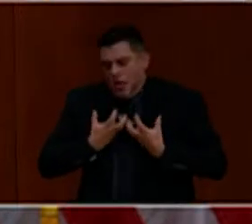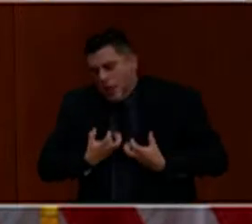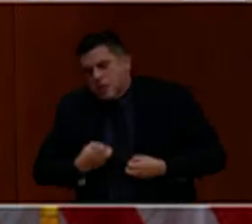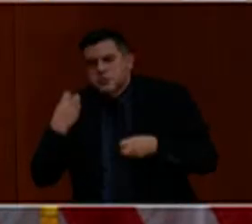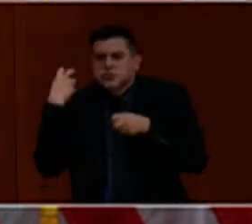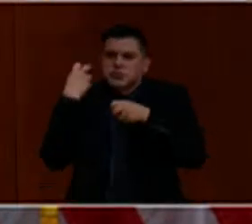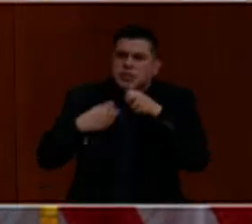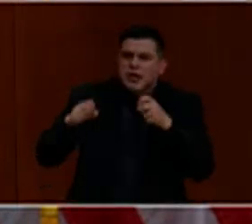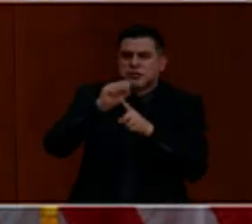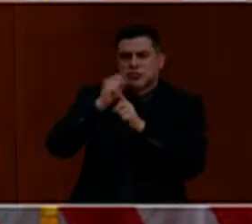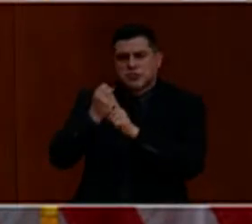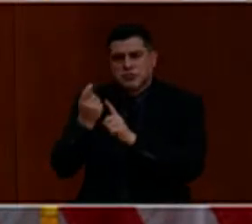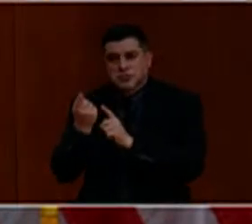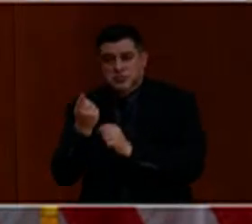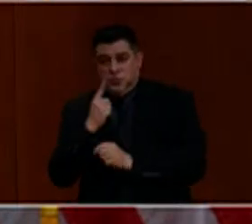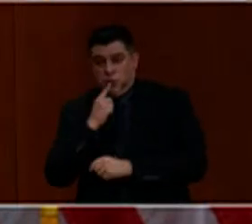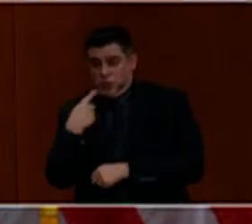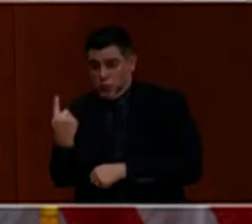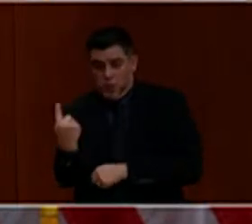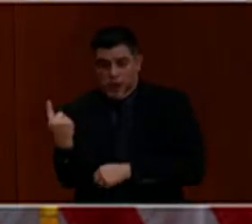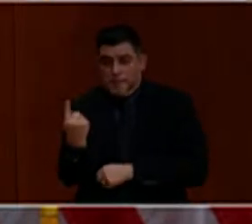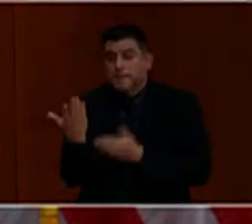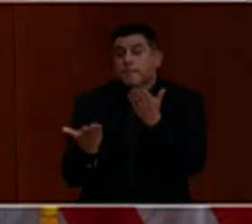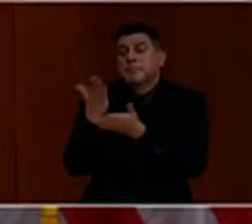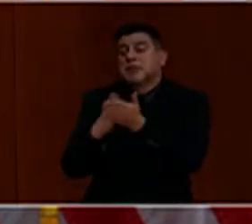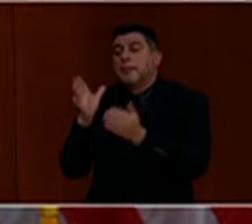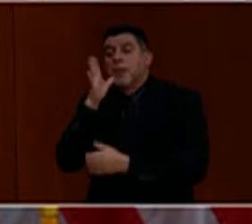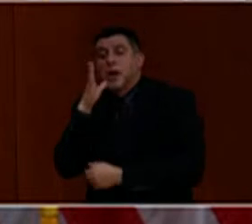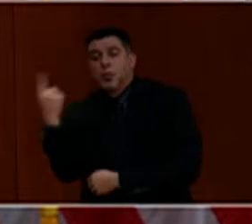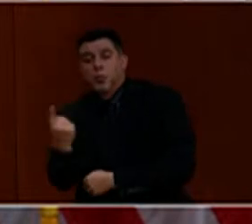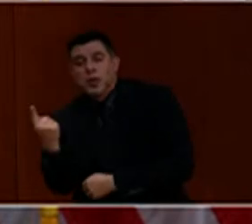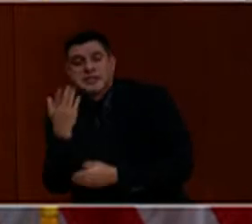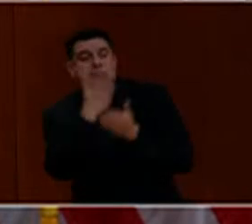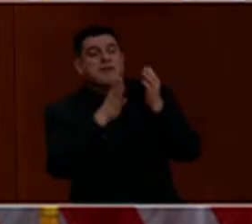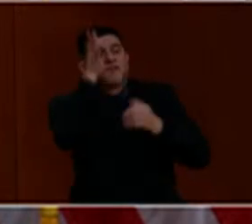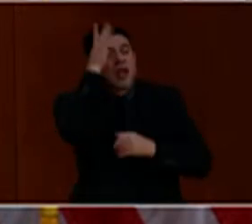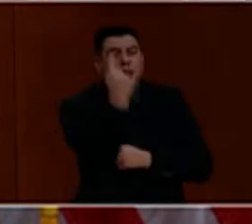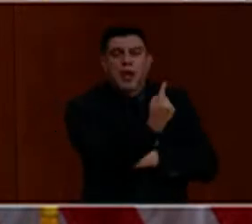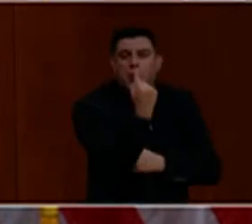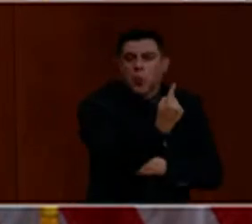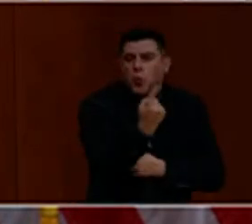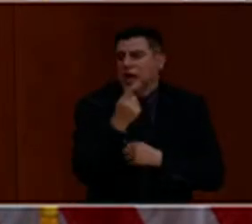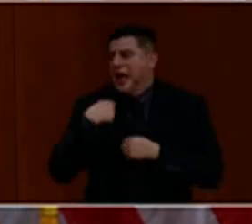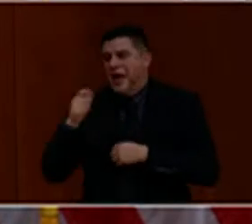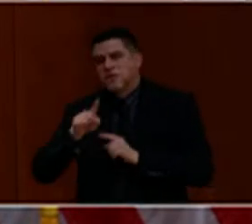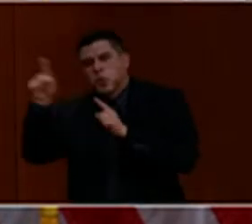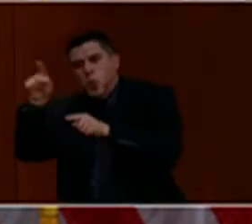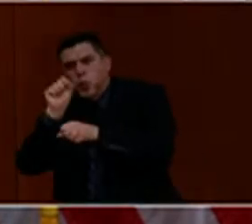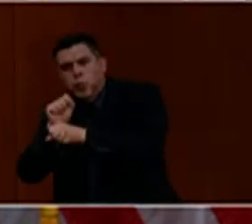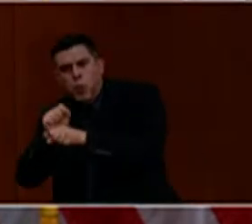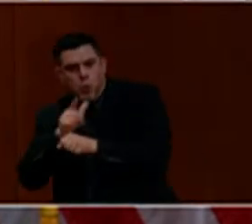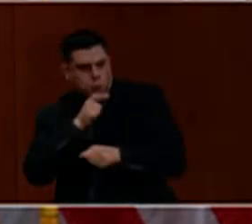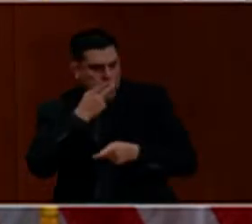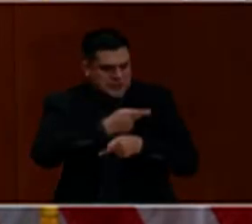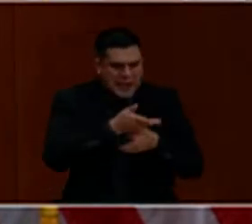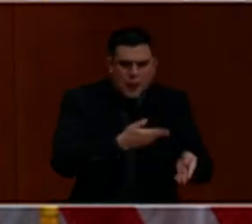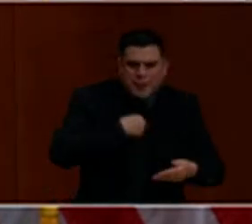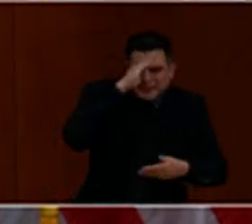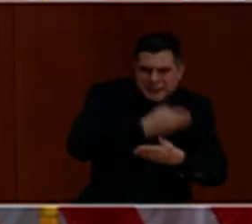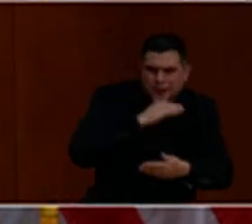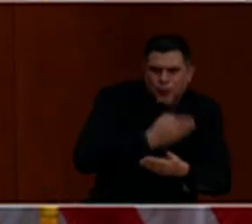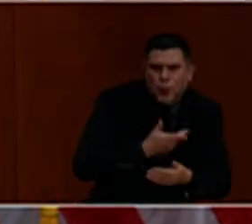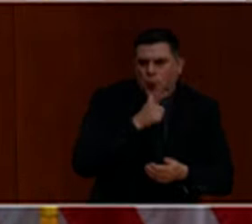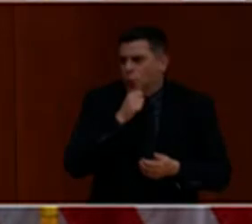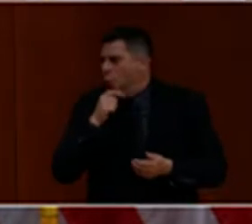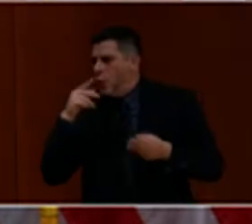that has to put food on the table for people. And so I looked at that and said, these parents really need to have an option